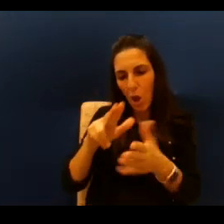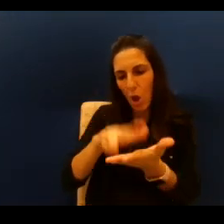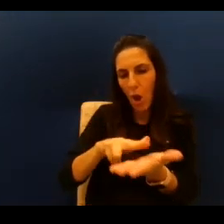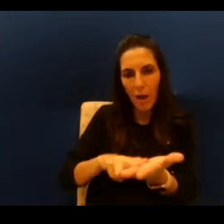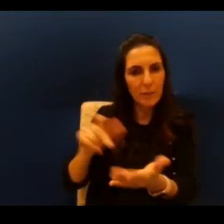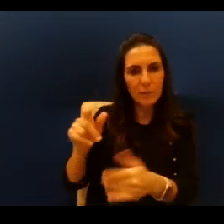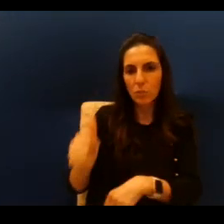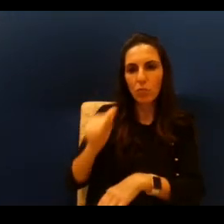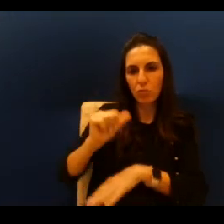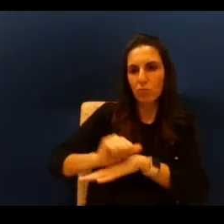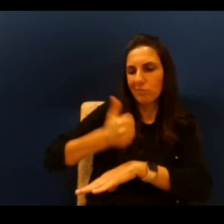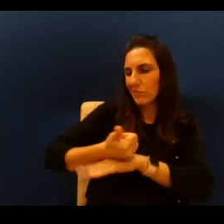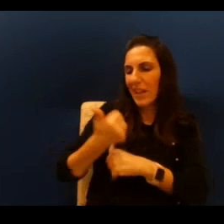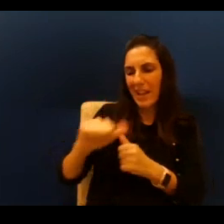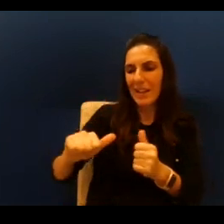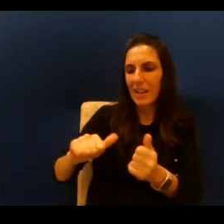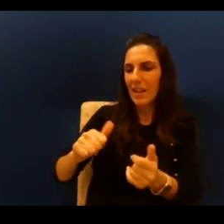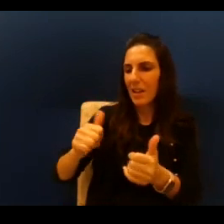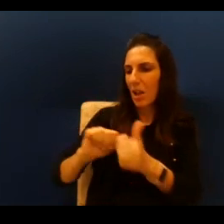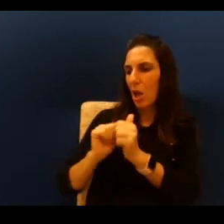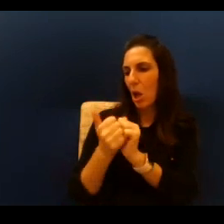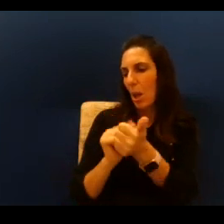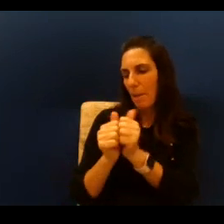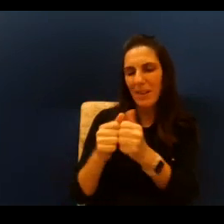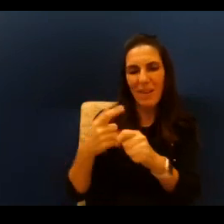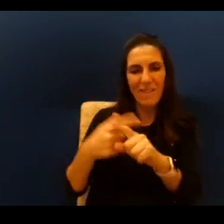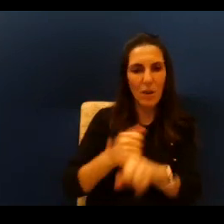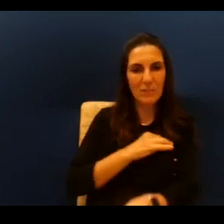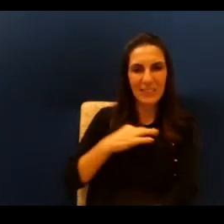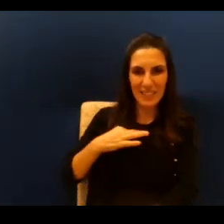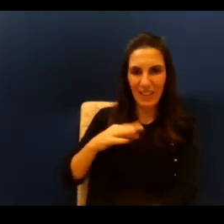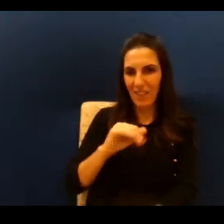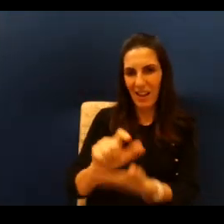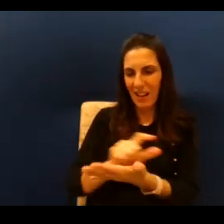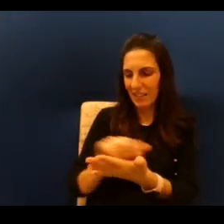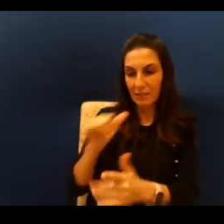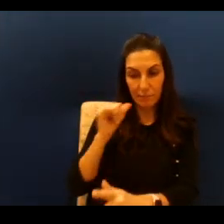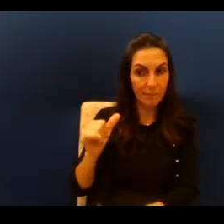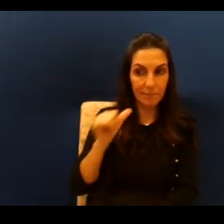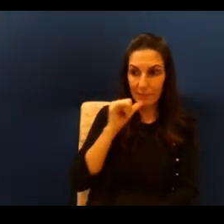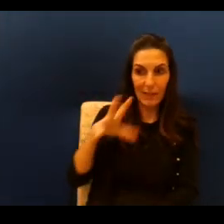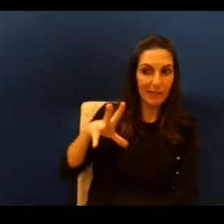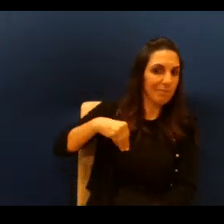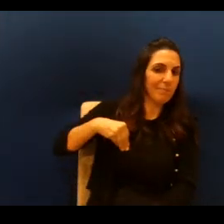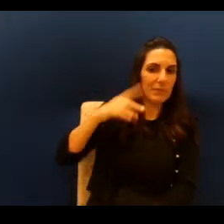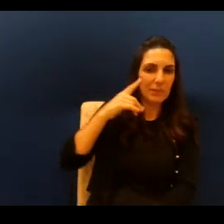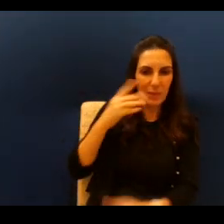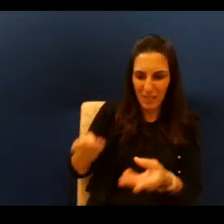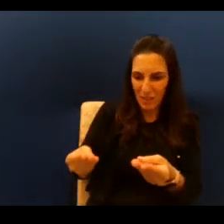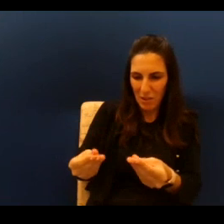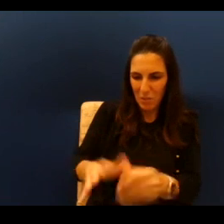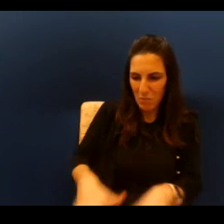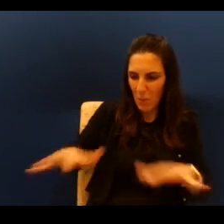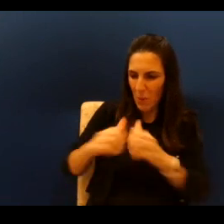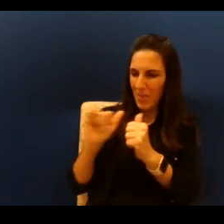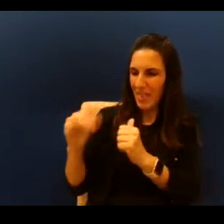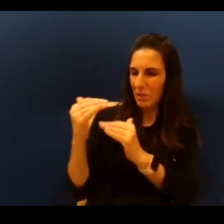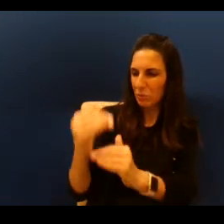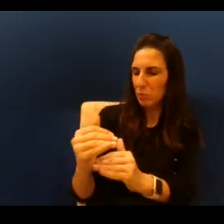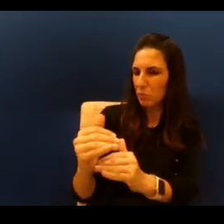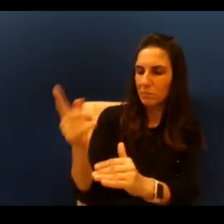up any kind of competition. From staff and legal's perspective, it's unusual for CRA to accept a property with this kind of use restriction because of